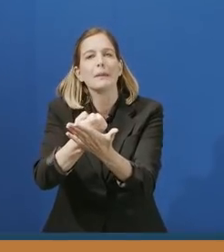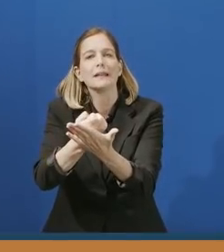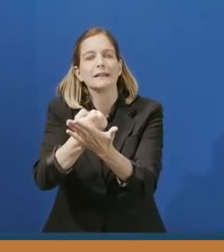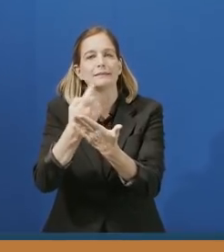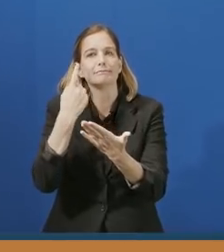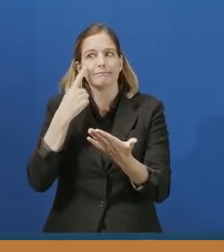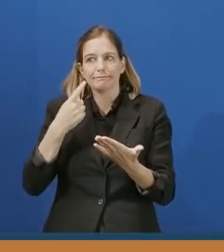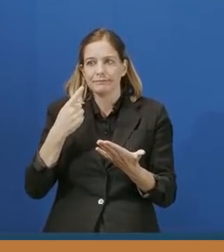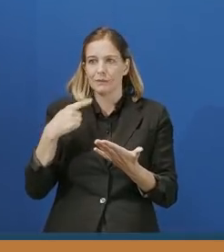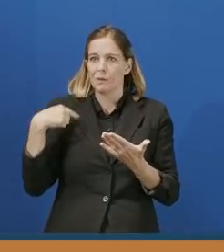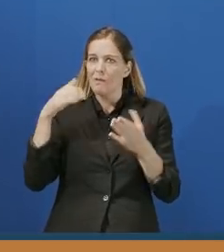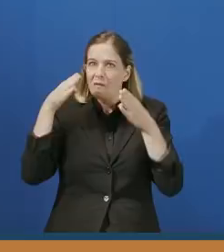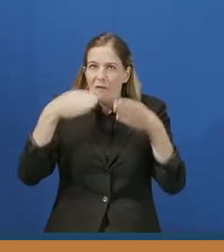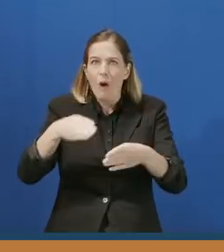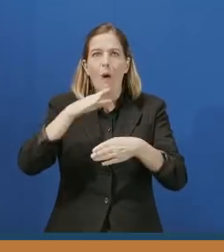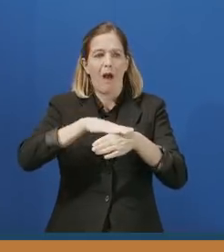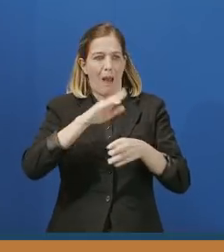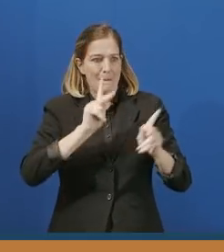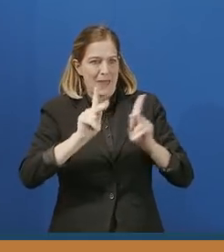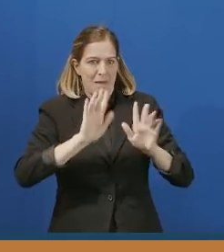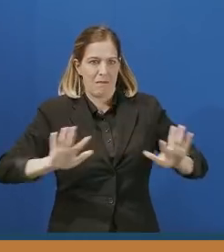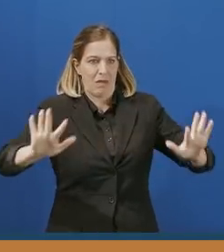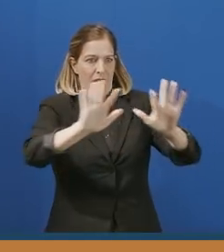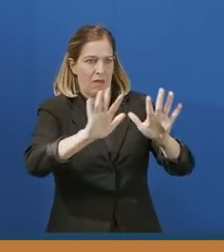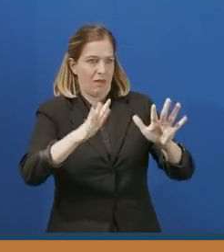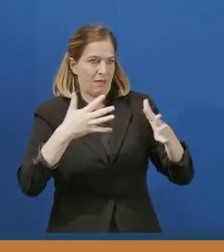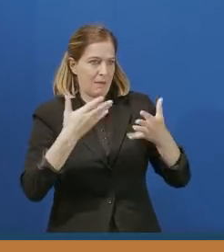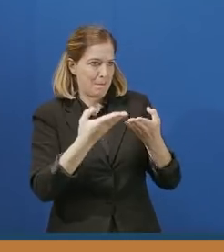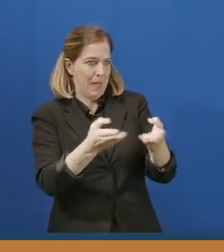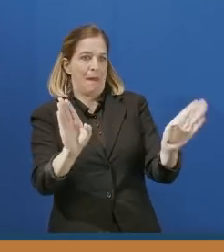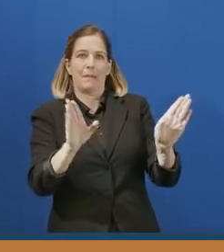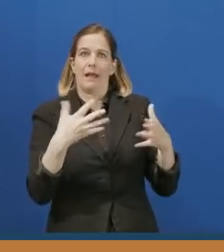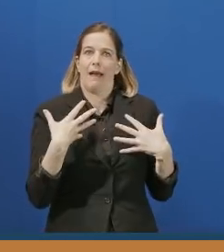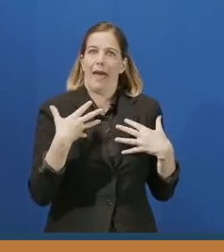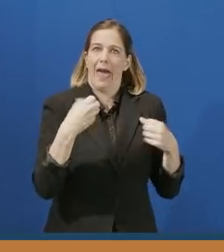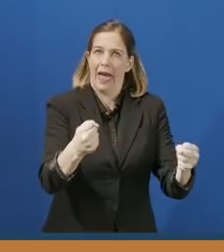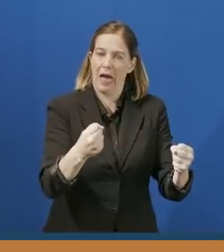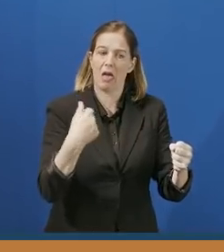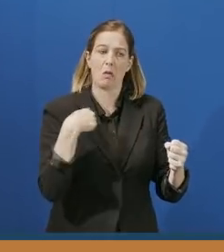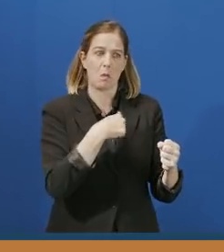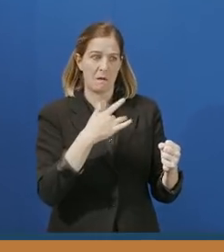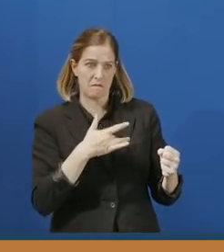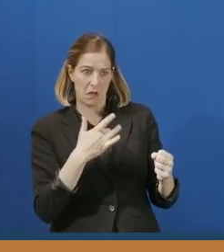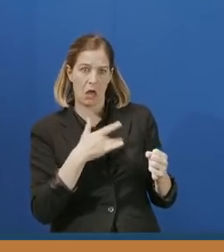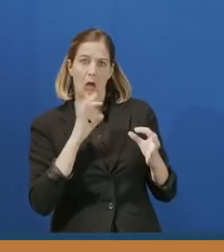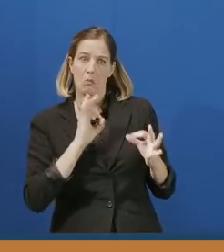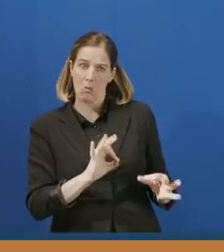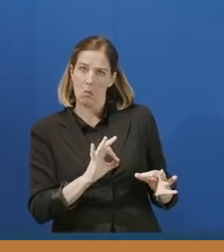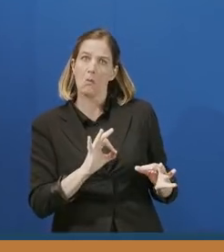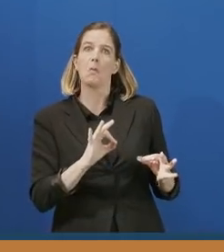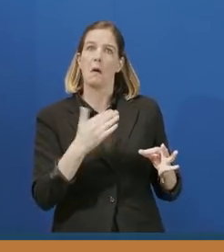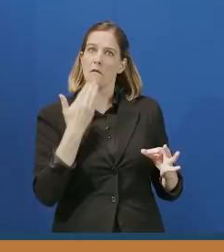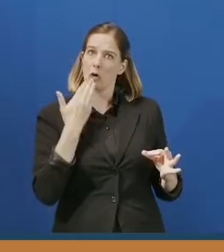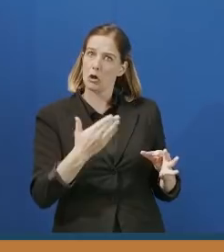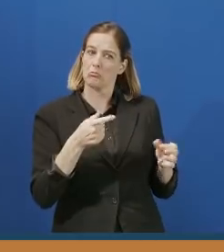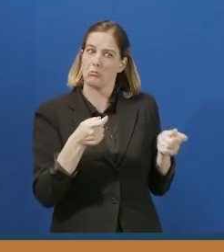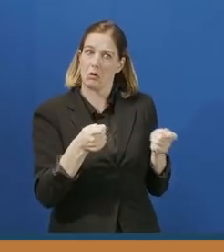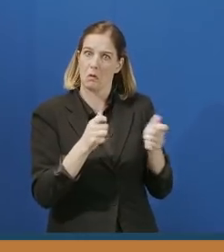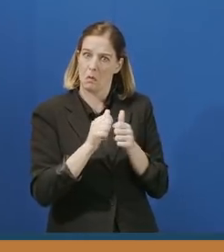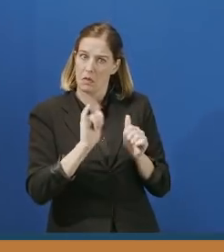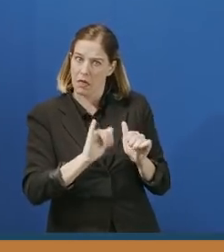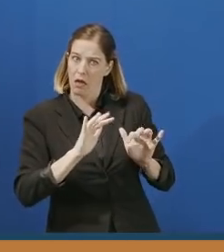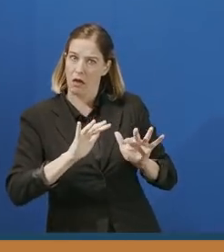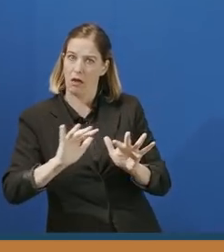our arms around that at this time. So I want to discuss a little bit about what